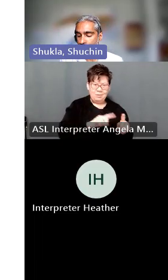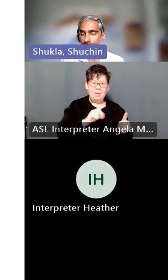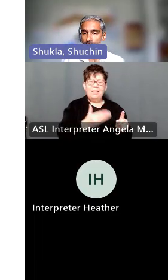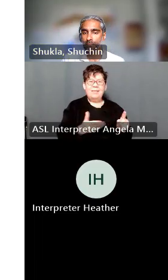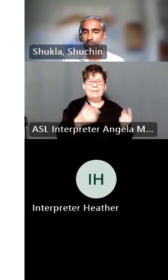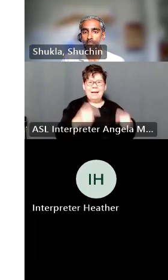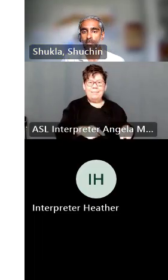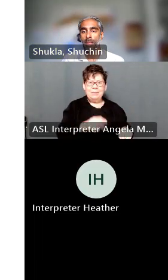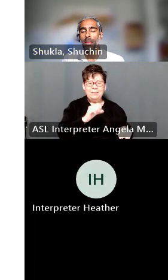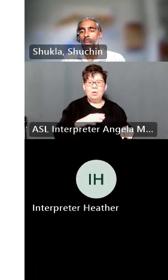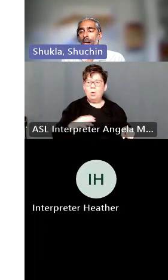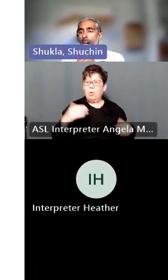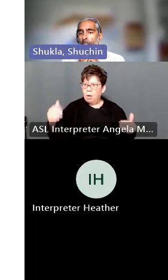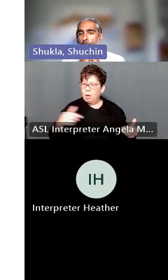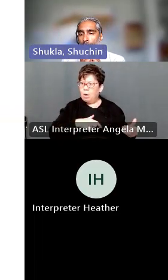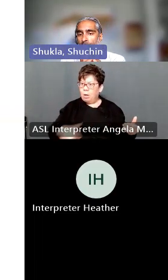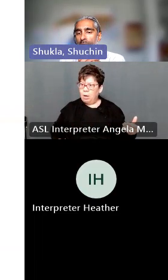on.